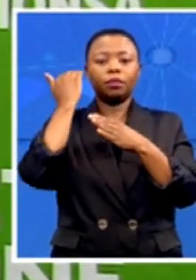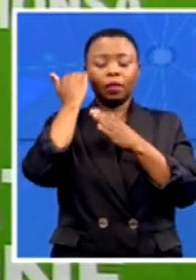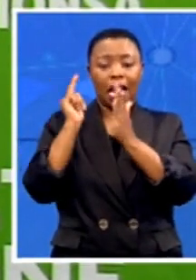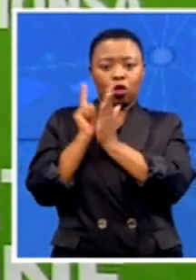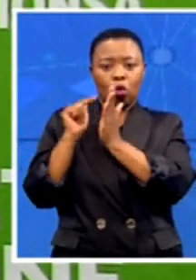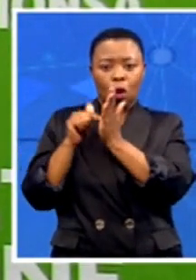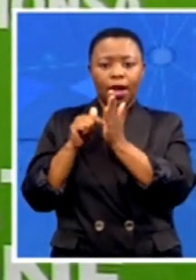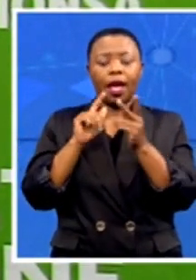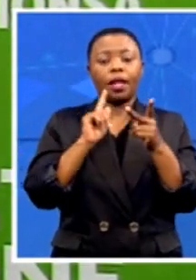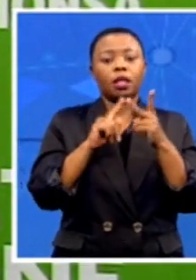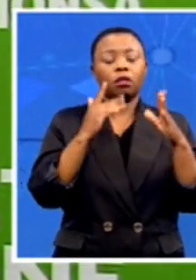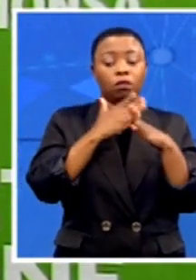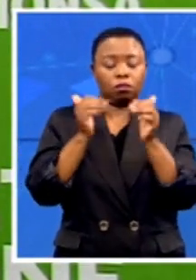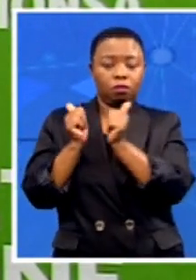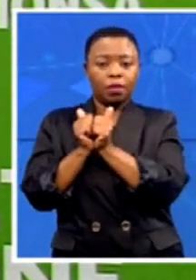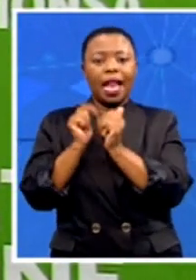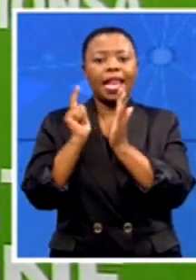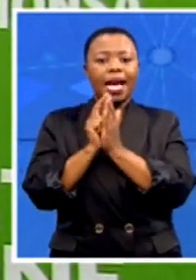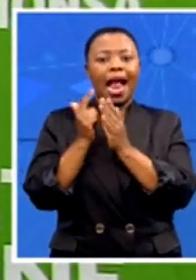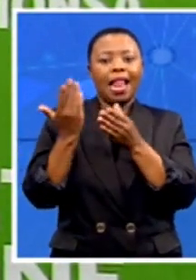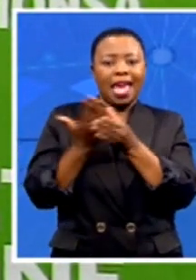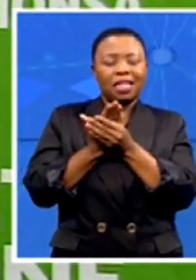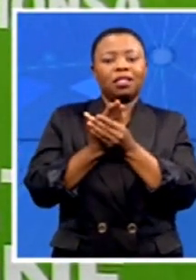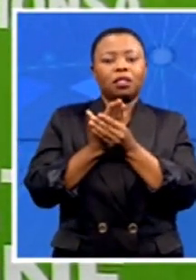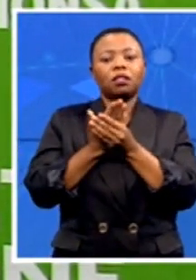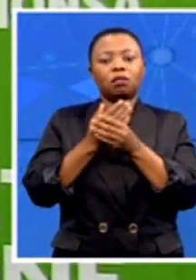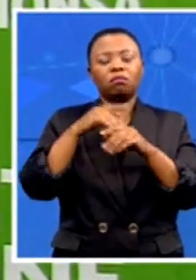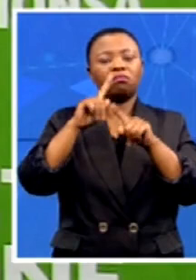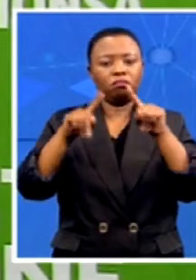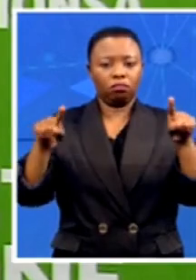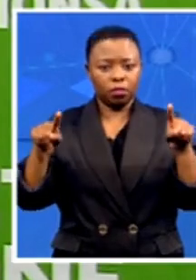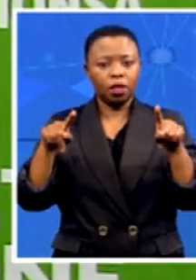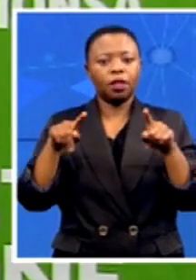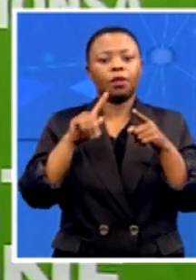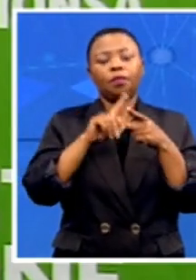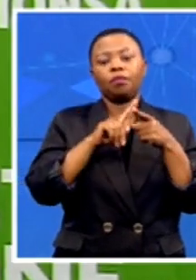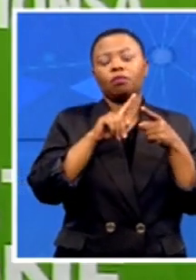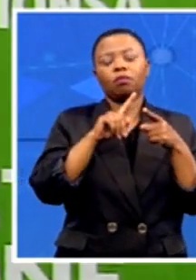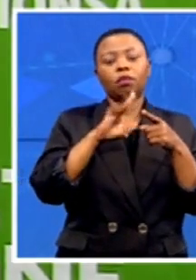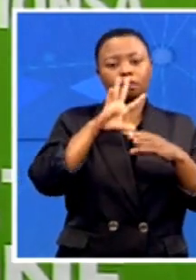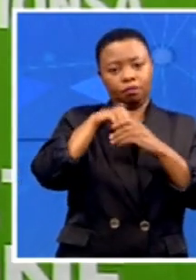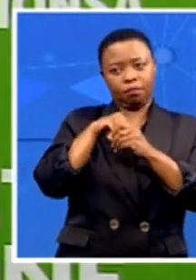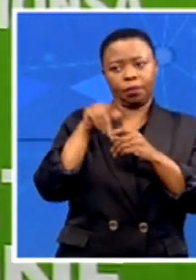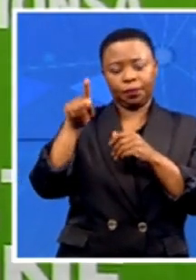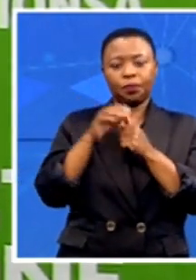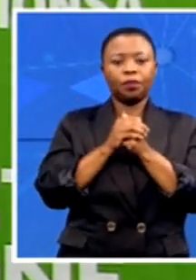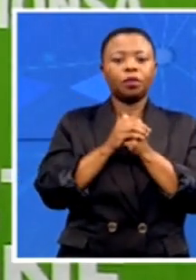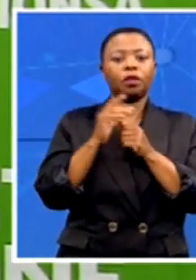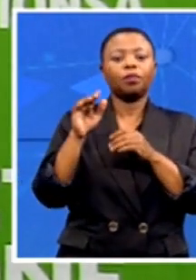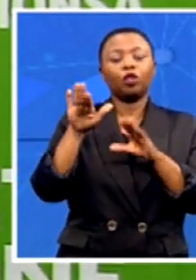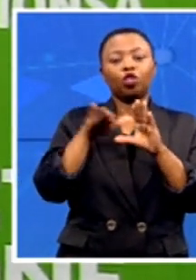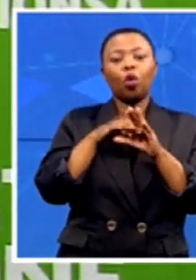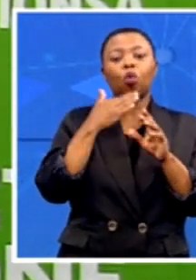cases in many matters, most notably the Lily Mine case. He is joined by Advocate Tebogo Raikane of the